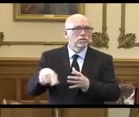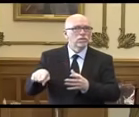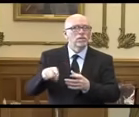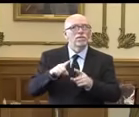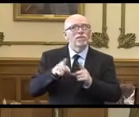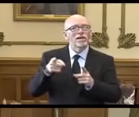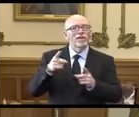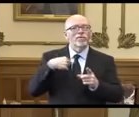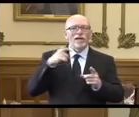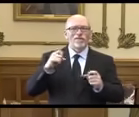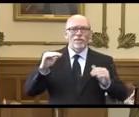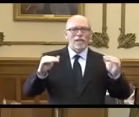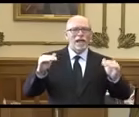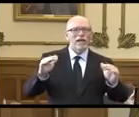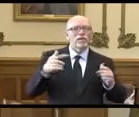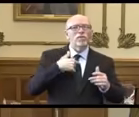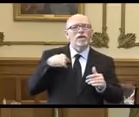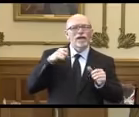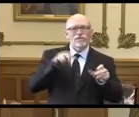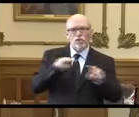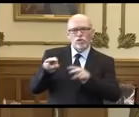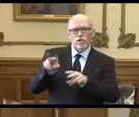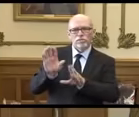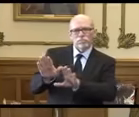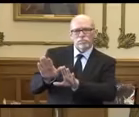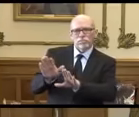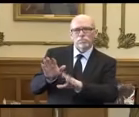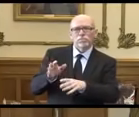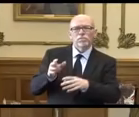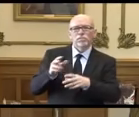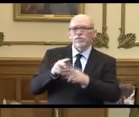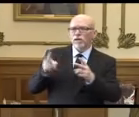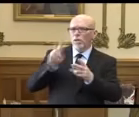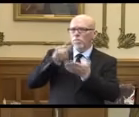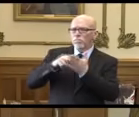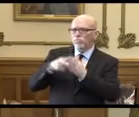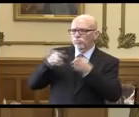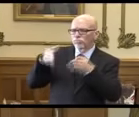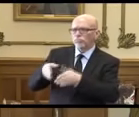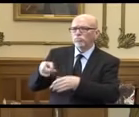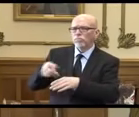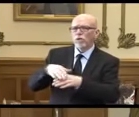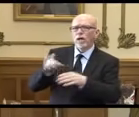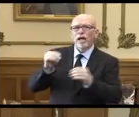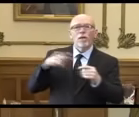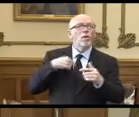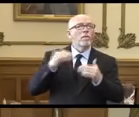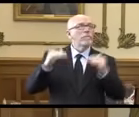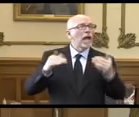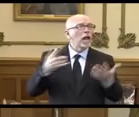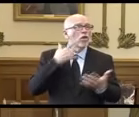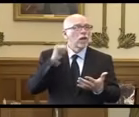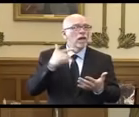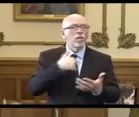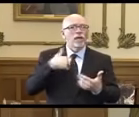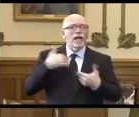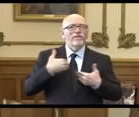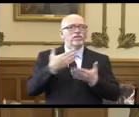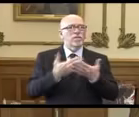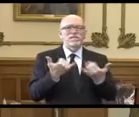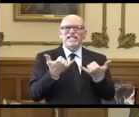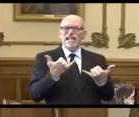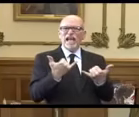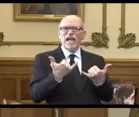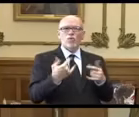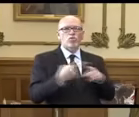is a balancing act, and so we're taking a look at that as well, a very deliberate look. And the balancing act is that we have the immediate crisis that we